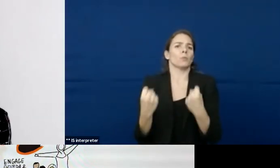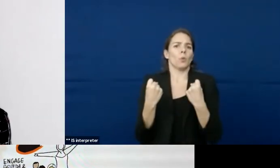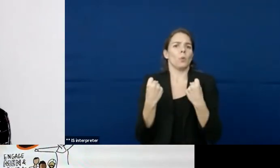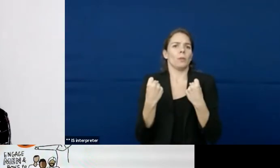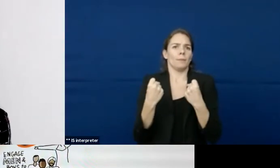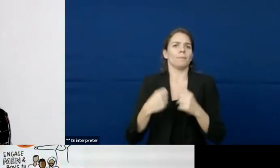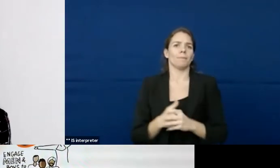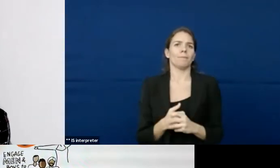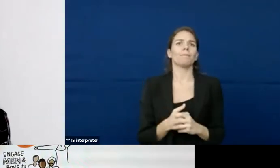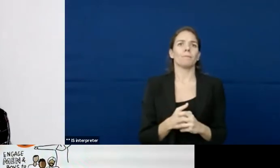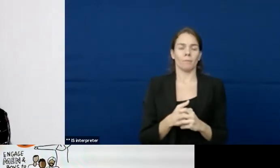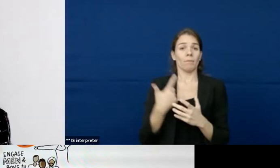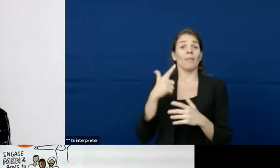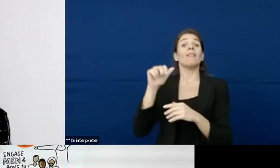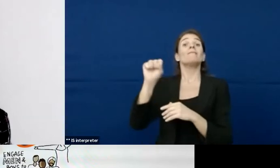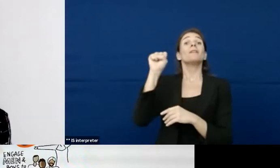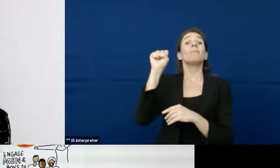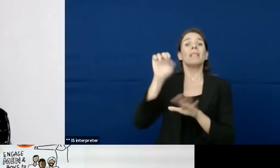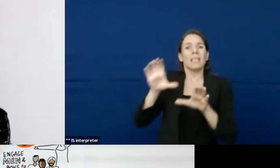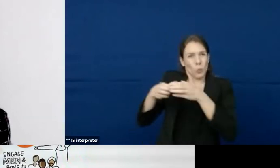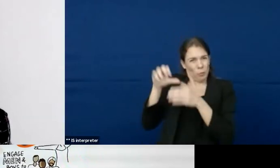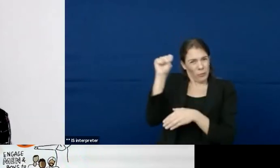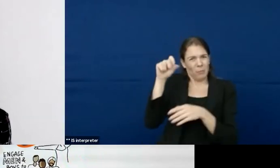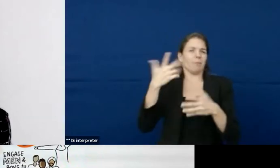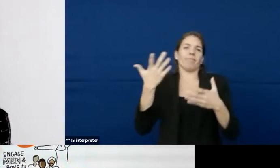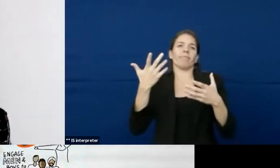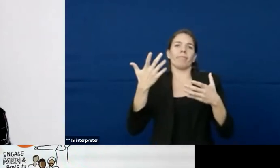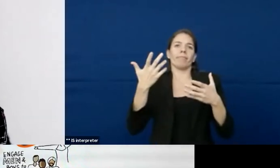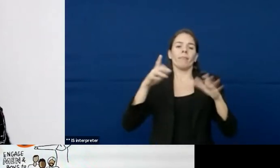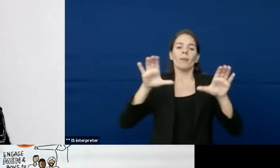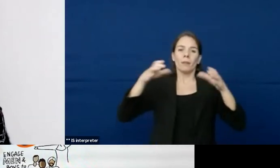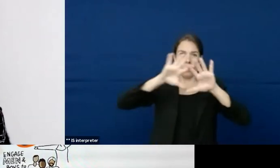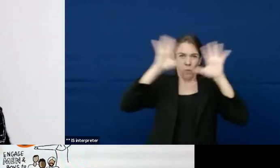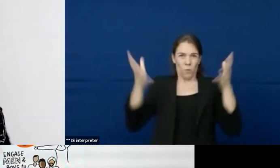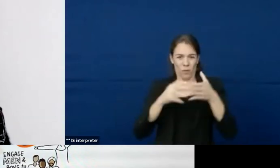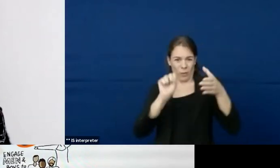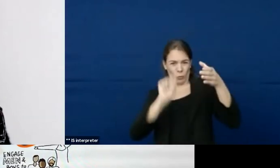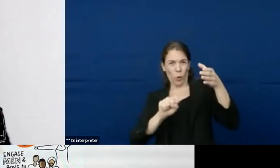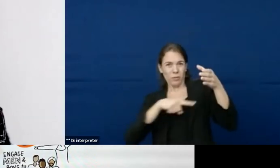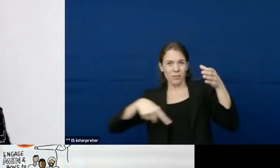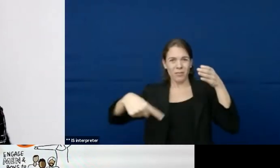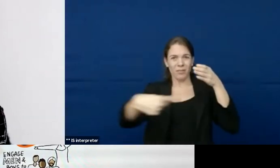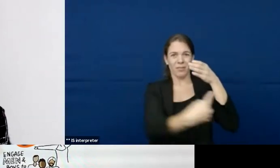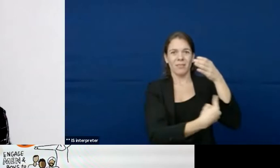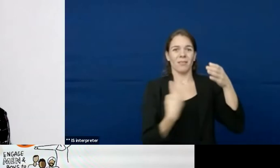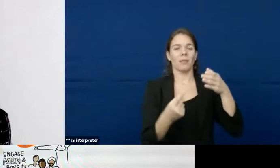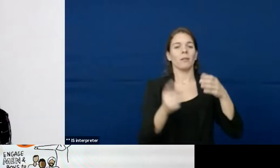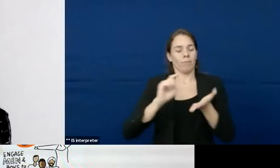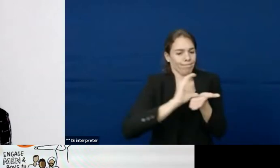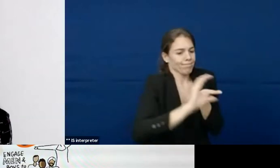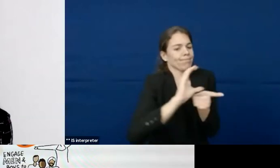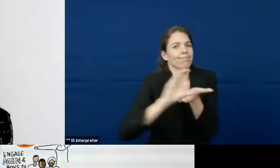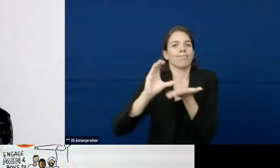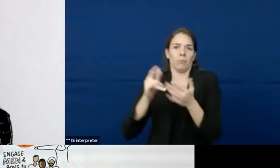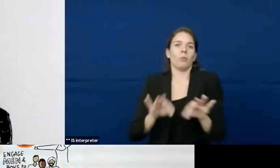taking into consideration adequate resourcing and budgeting for GBV at the highest level, because we